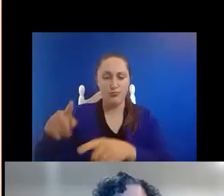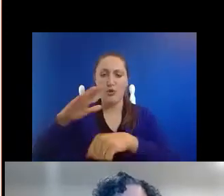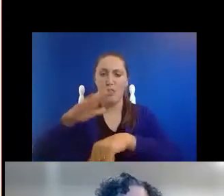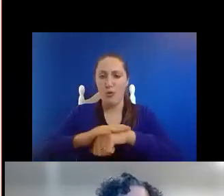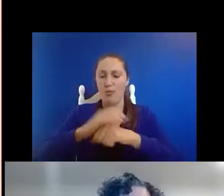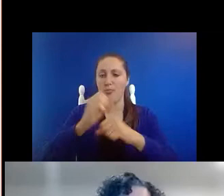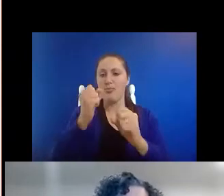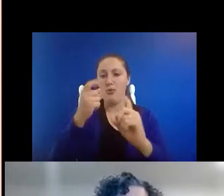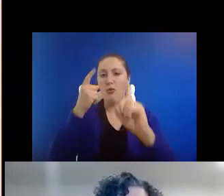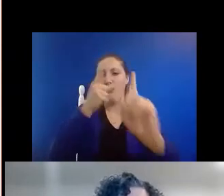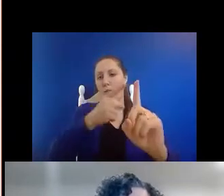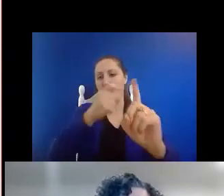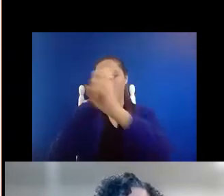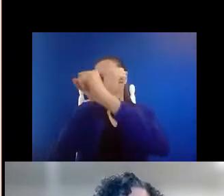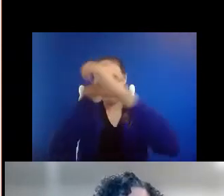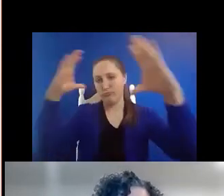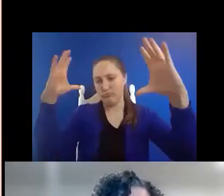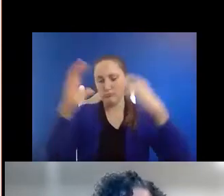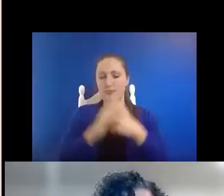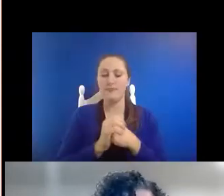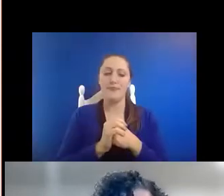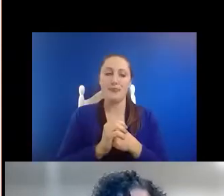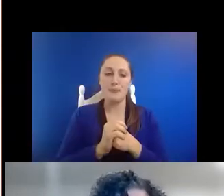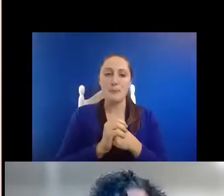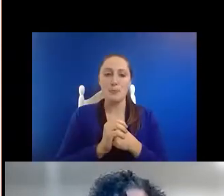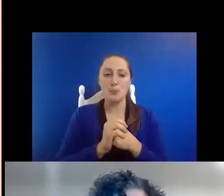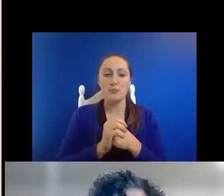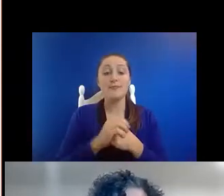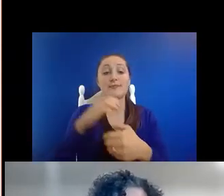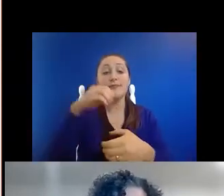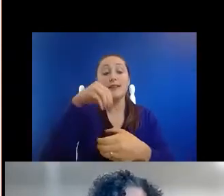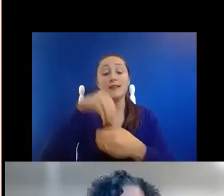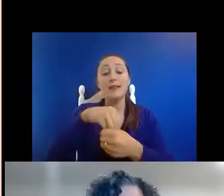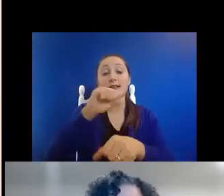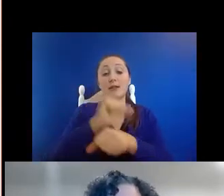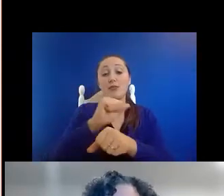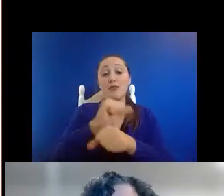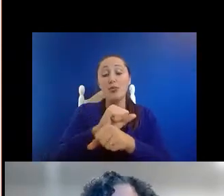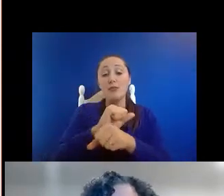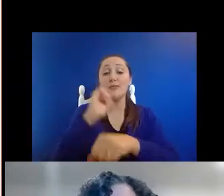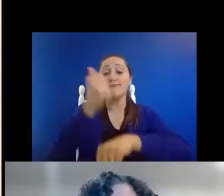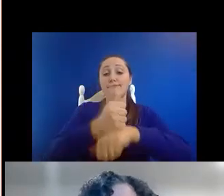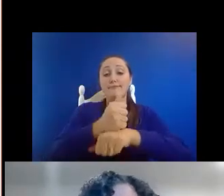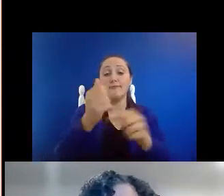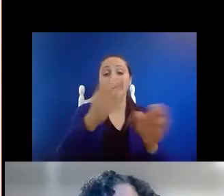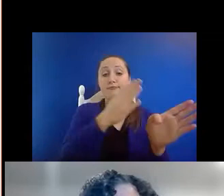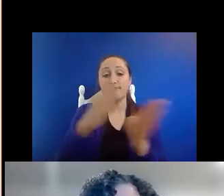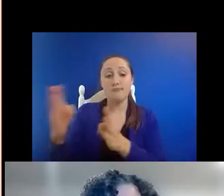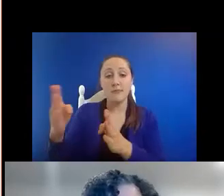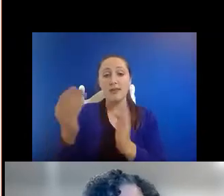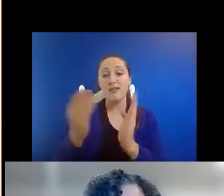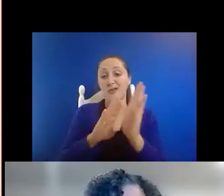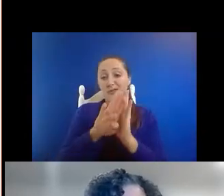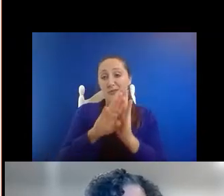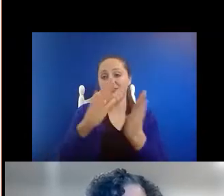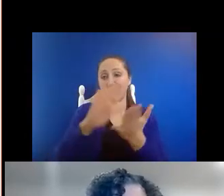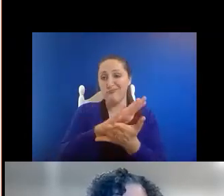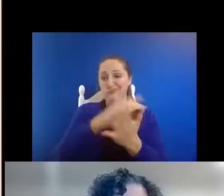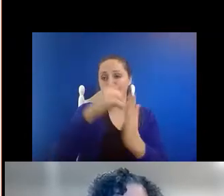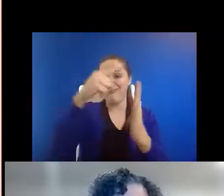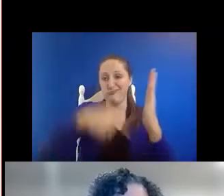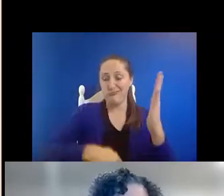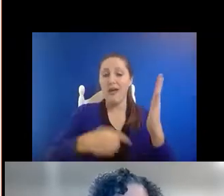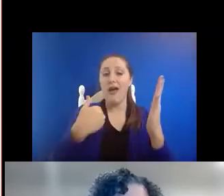Within the outlined Employment First implementation plan that was developed was a dedicated focus on rate